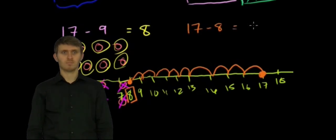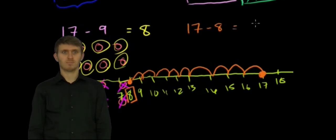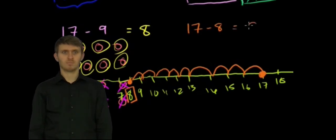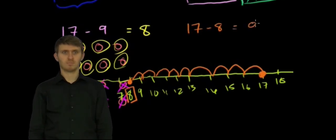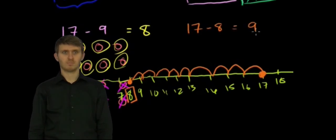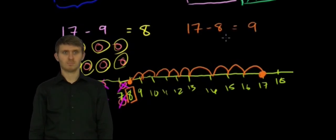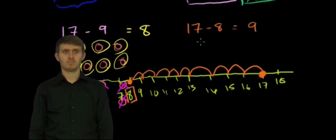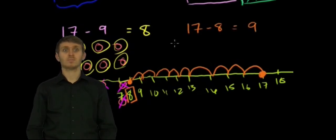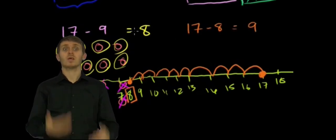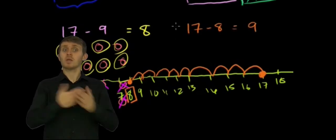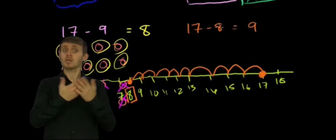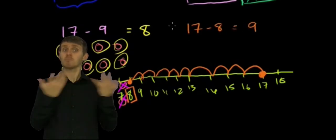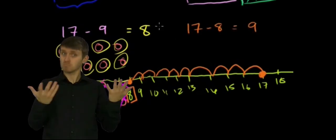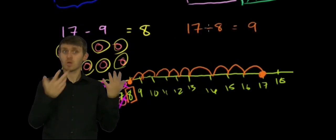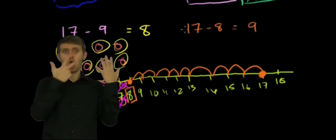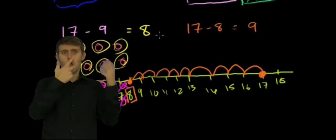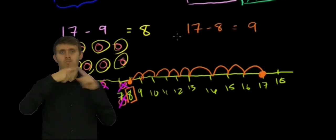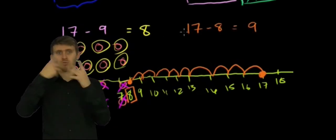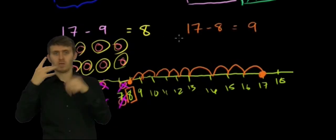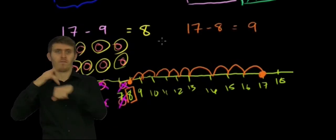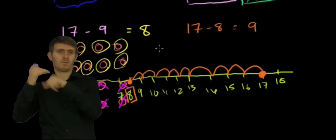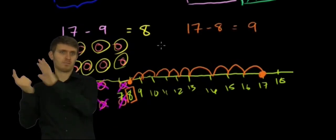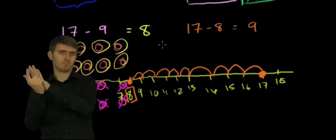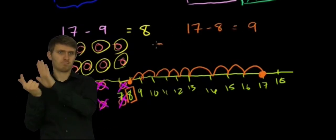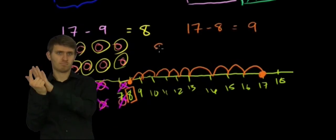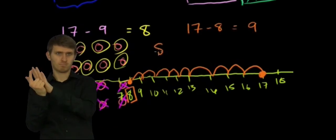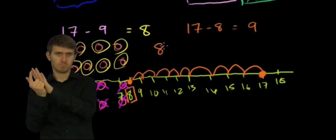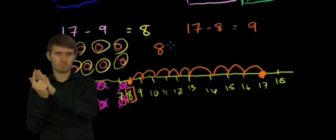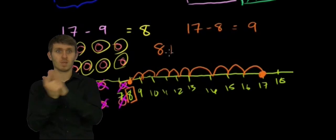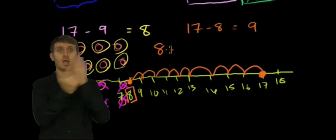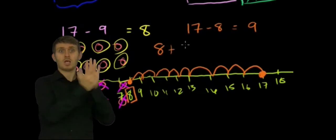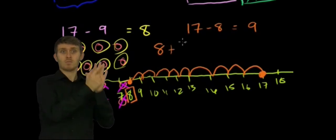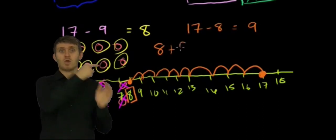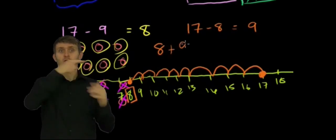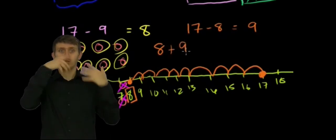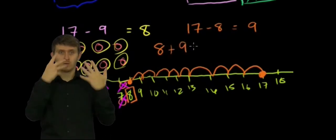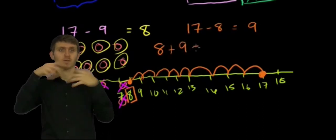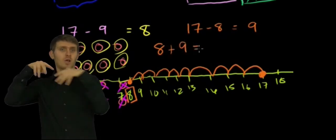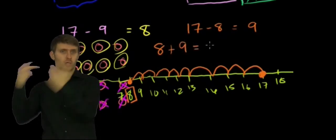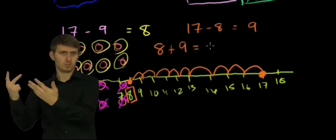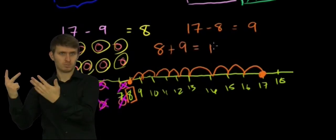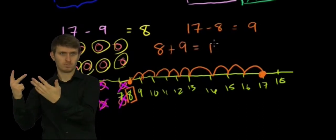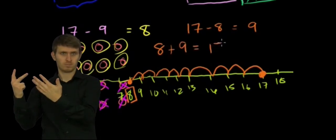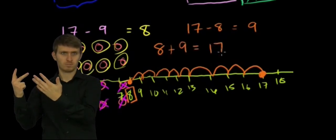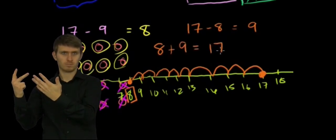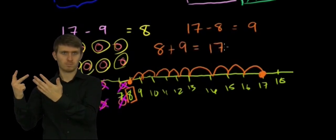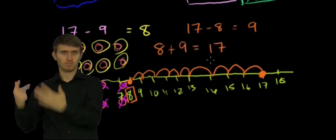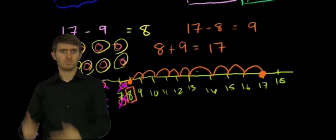is 9. And now why does all of this make sense? Because 8 plus 9 is equal